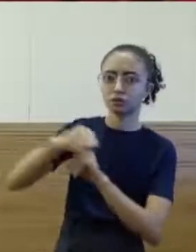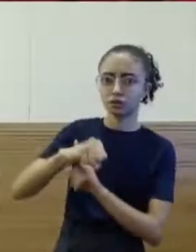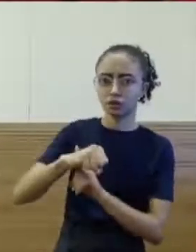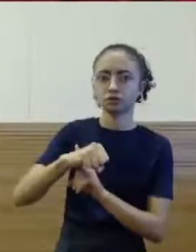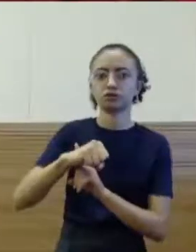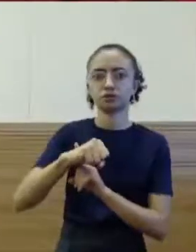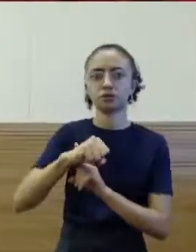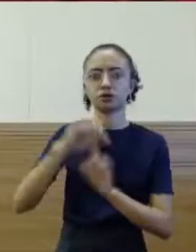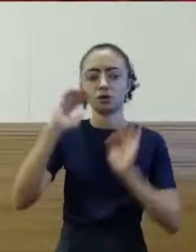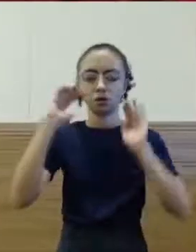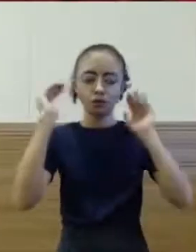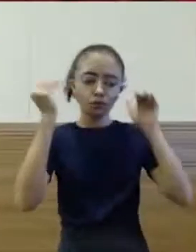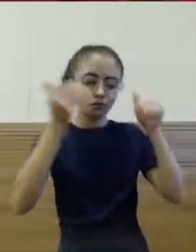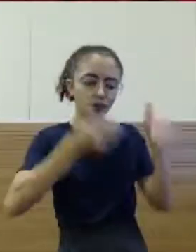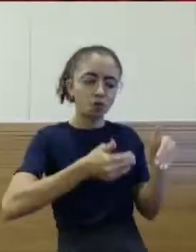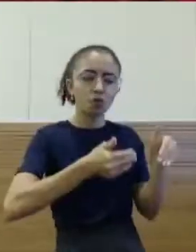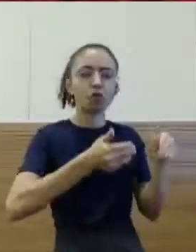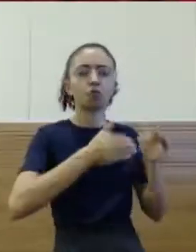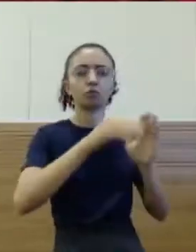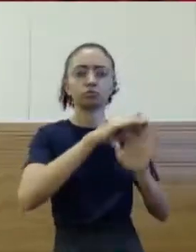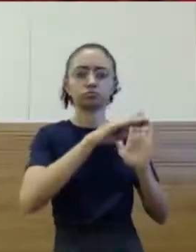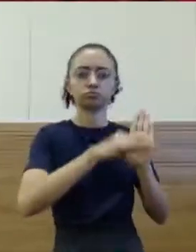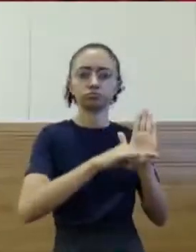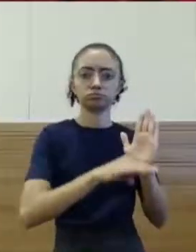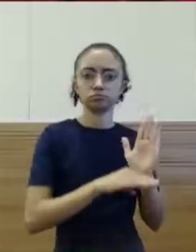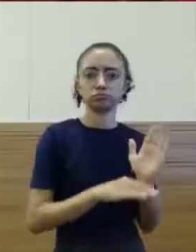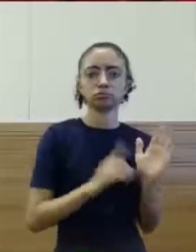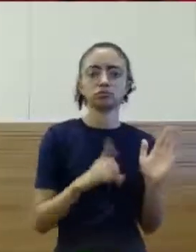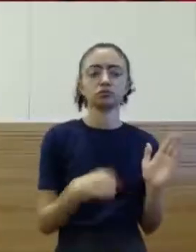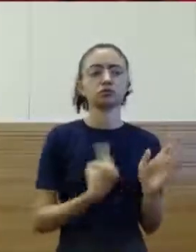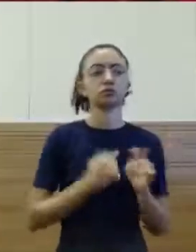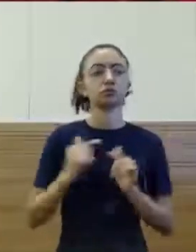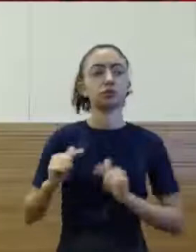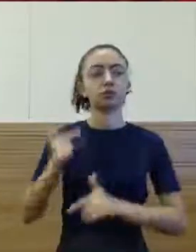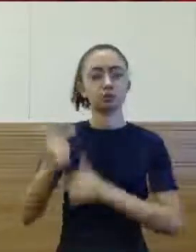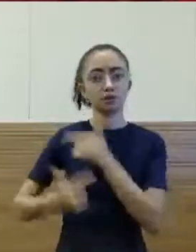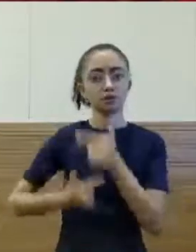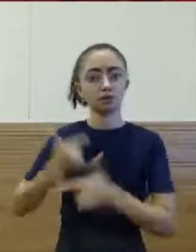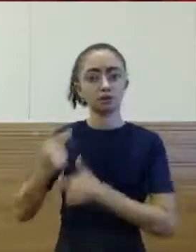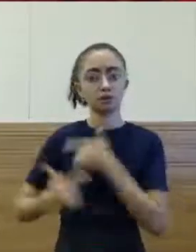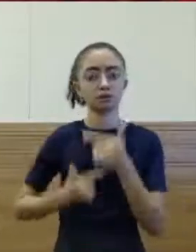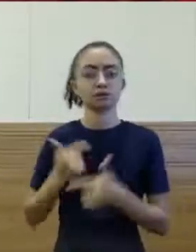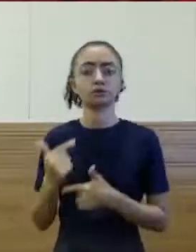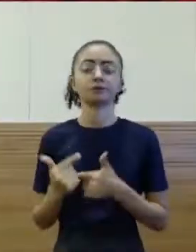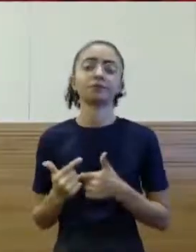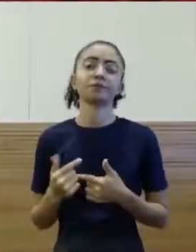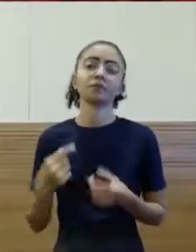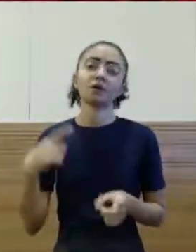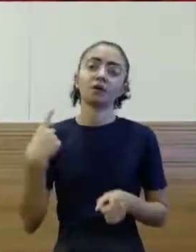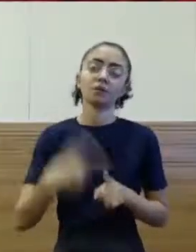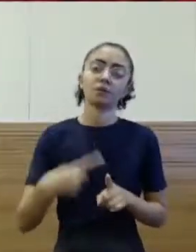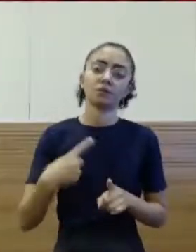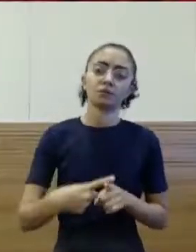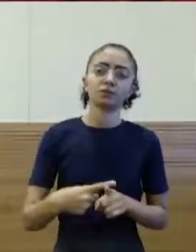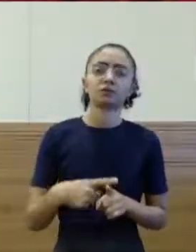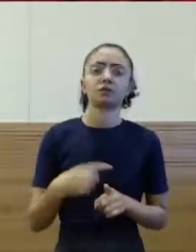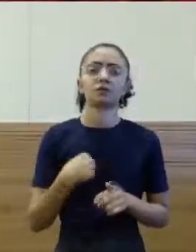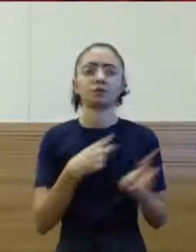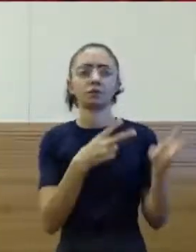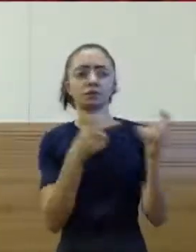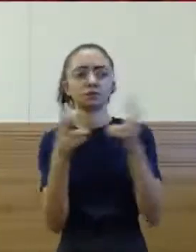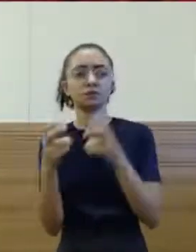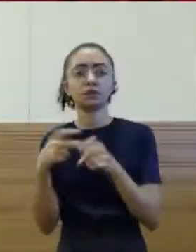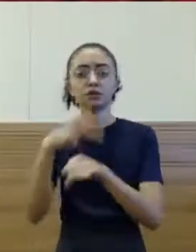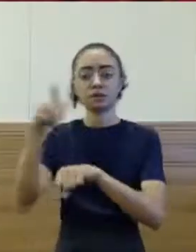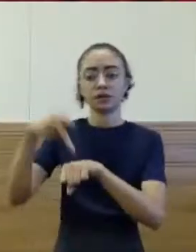on this thing, that we are working on that in other commissions to see, because, well, this has been key